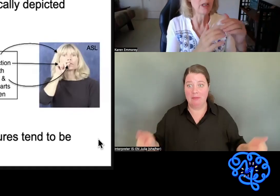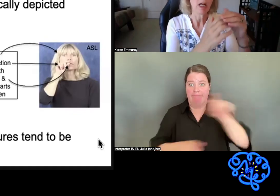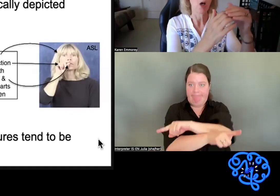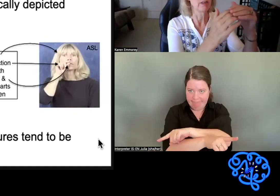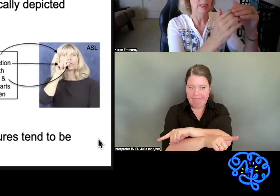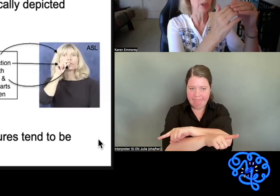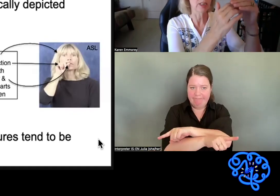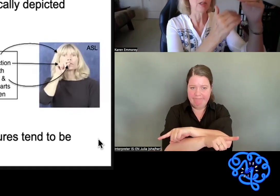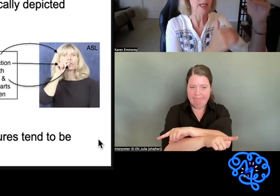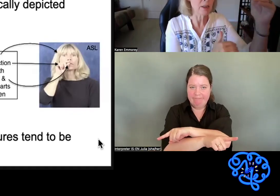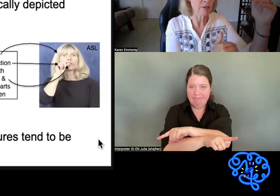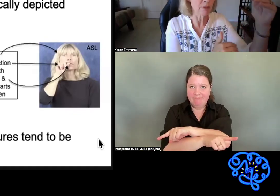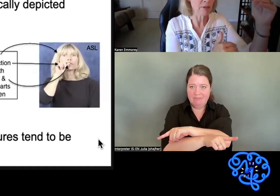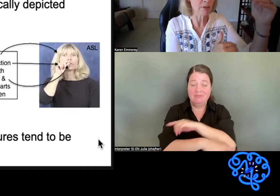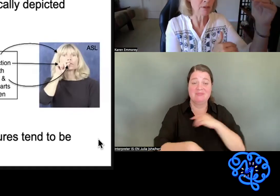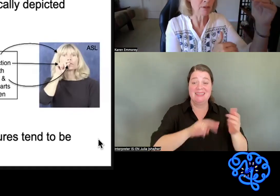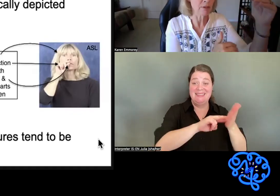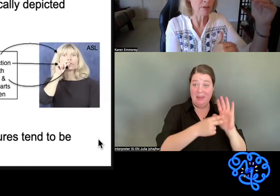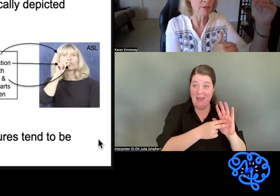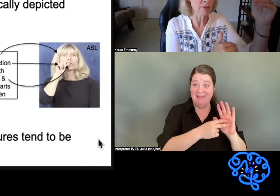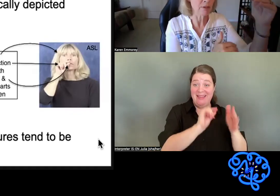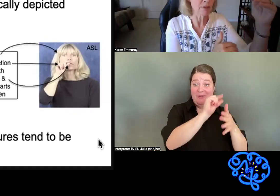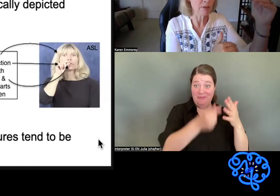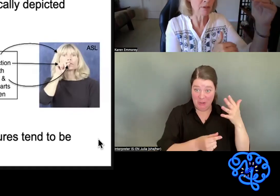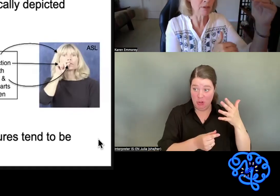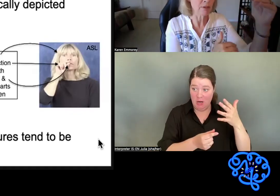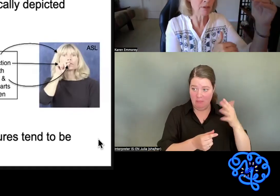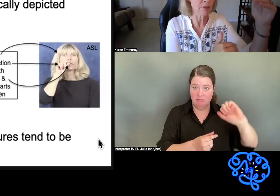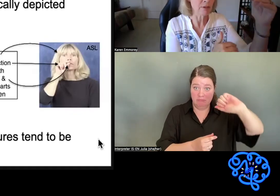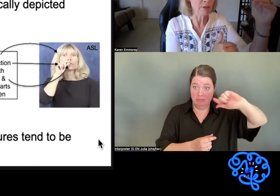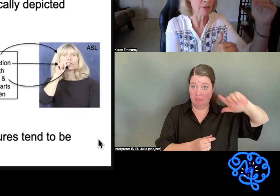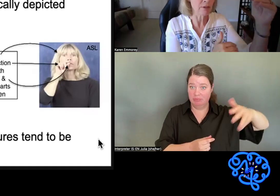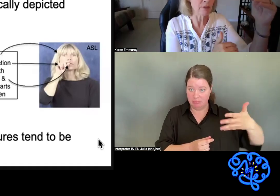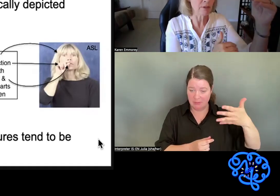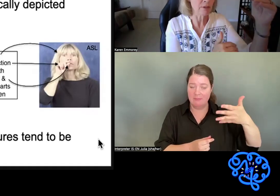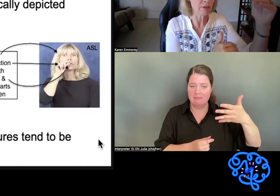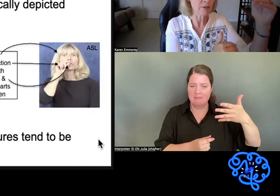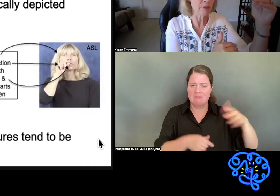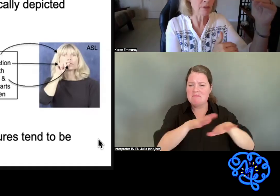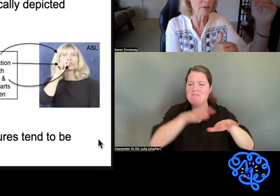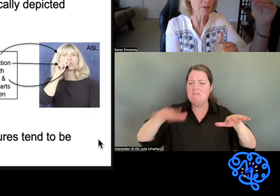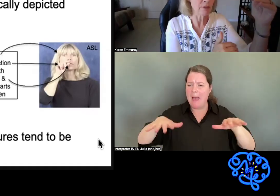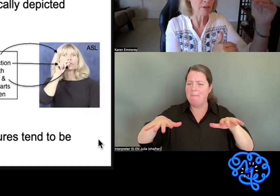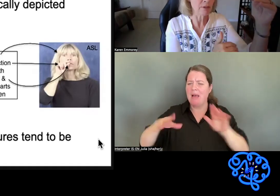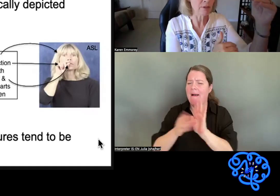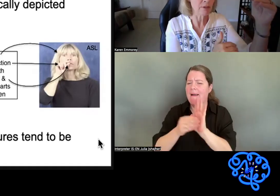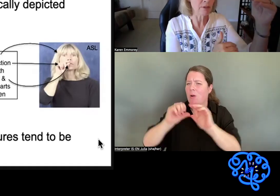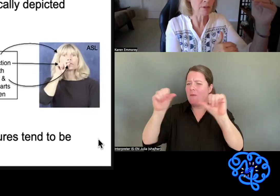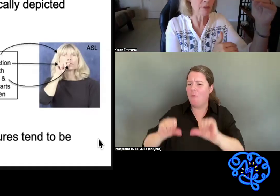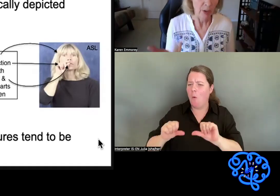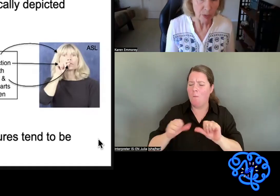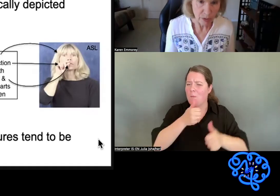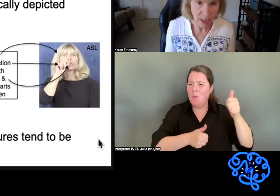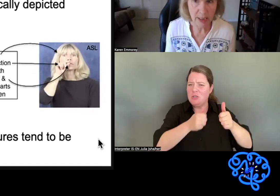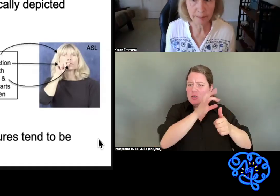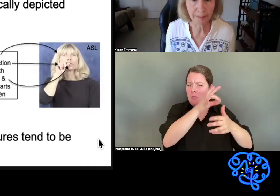from, oh, let's look at the semantic features. Which of those gets mapped onto an iconic form? So